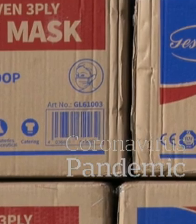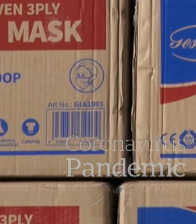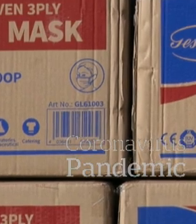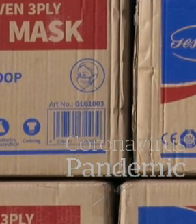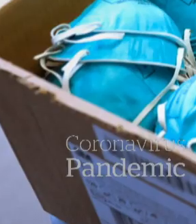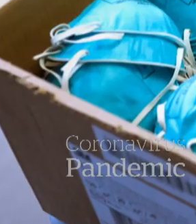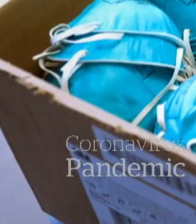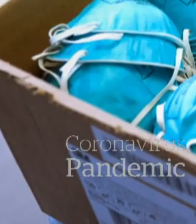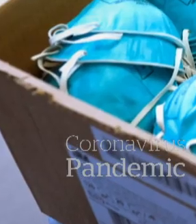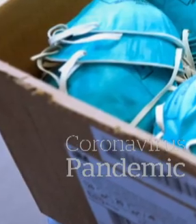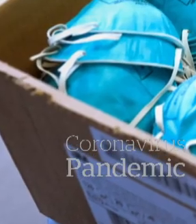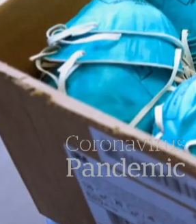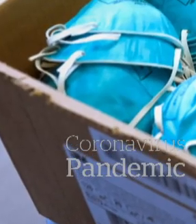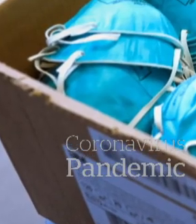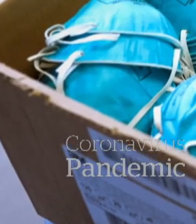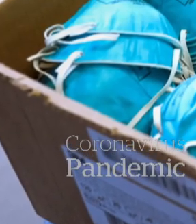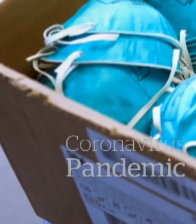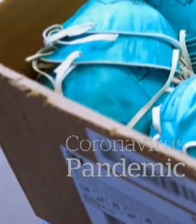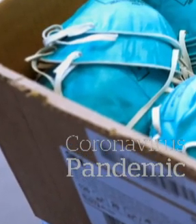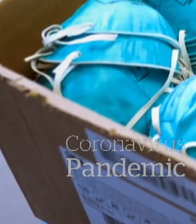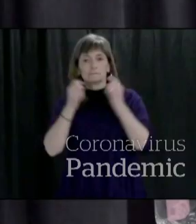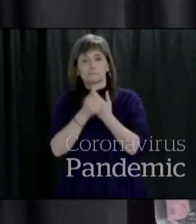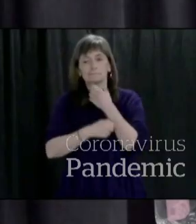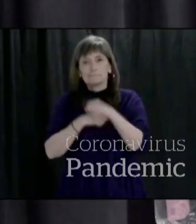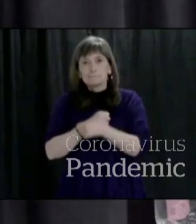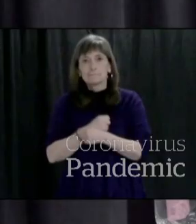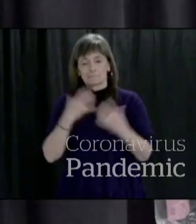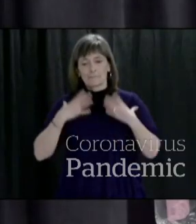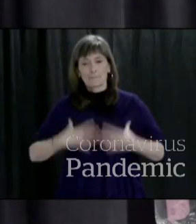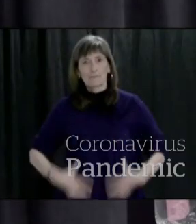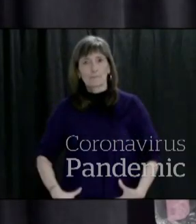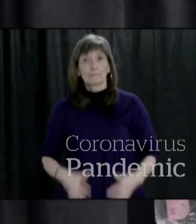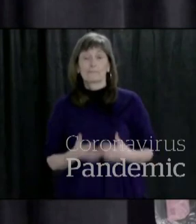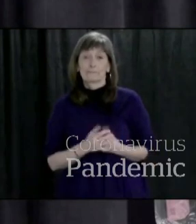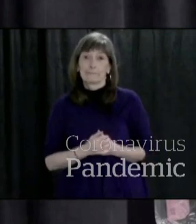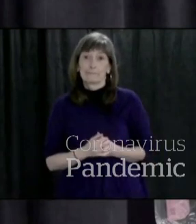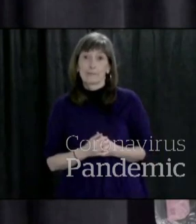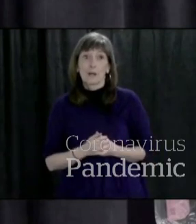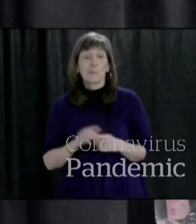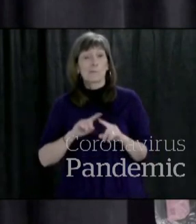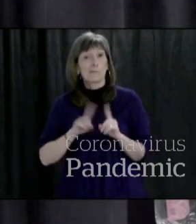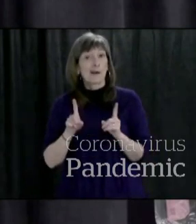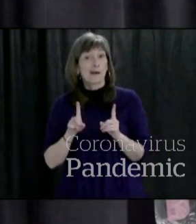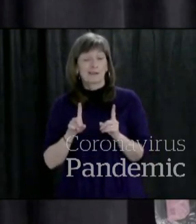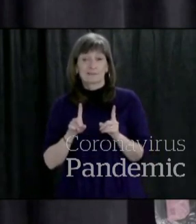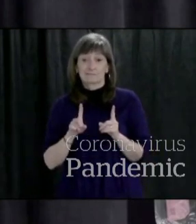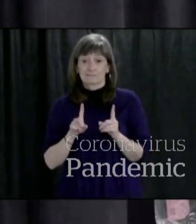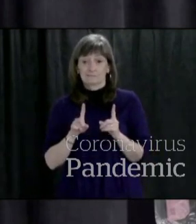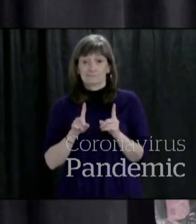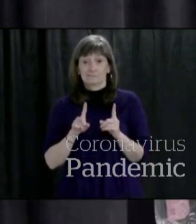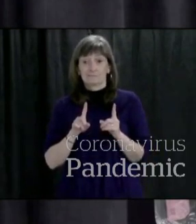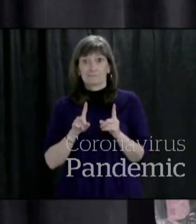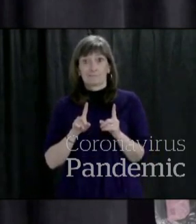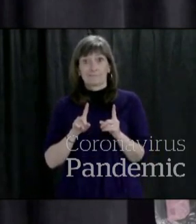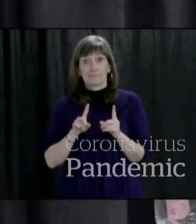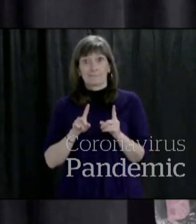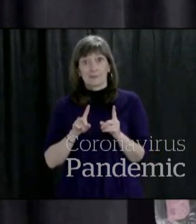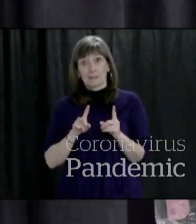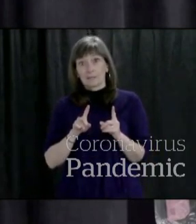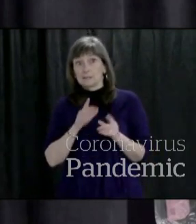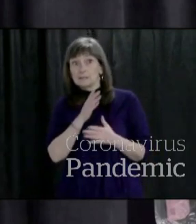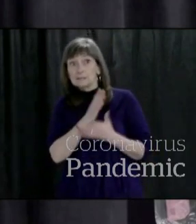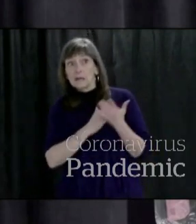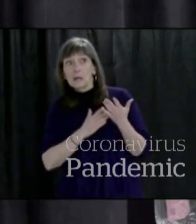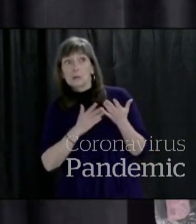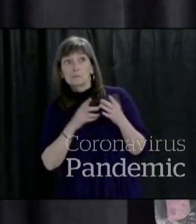the market, even when you think you have a deal. There is a whole saga behind the scenes of inventory that doesn't